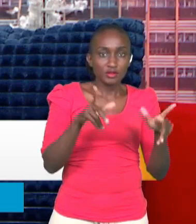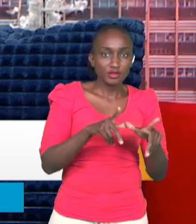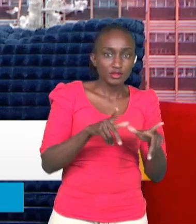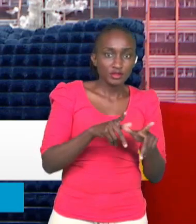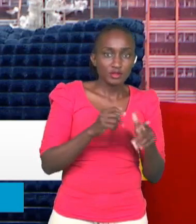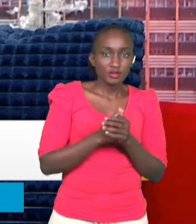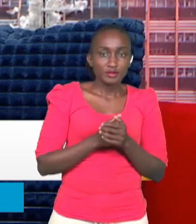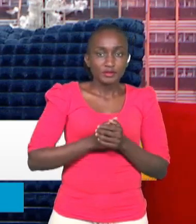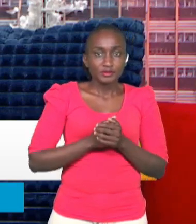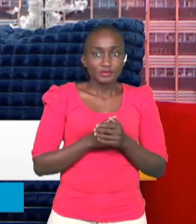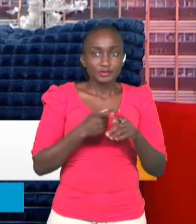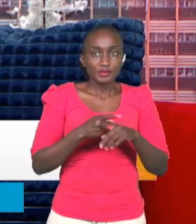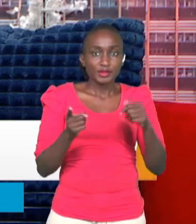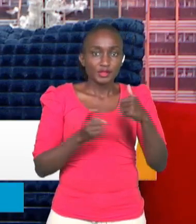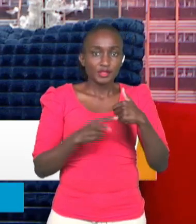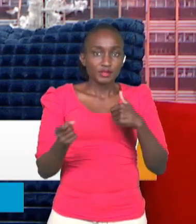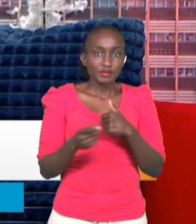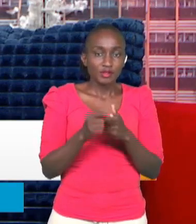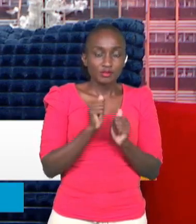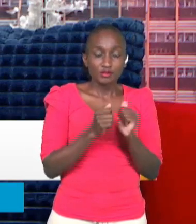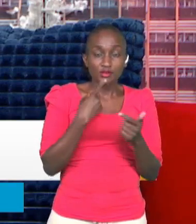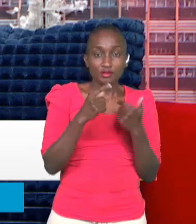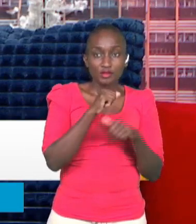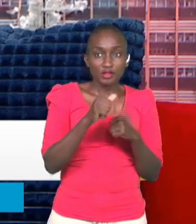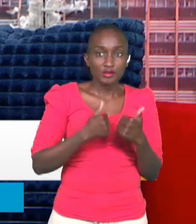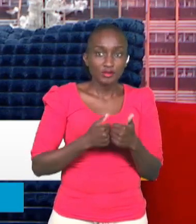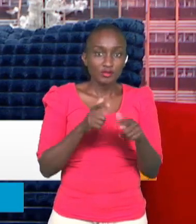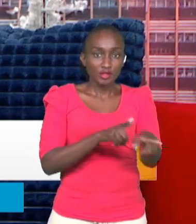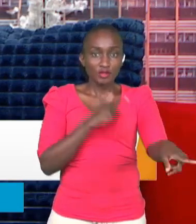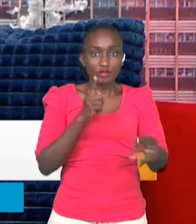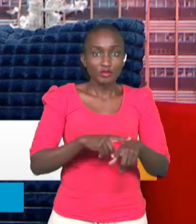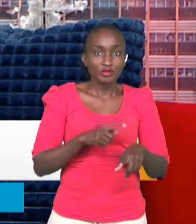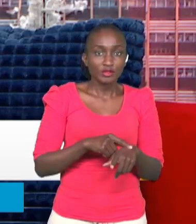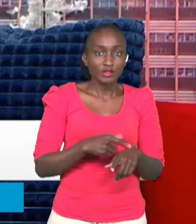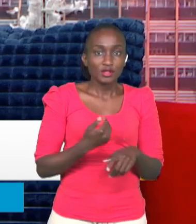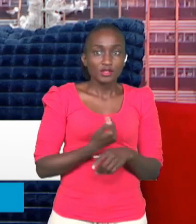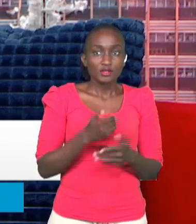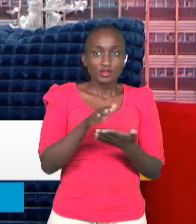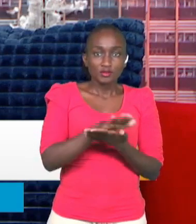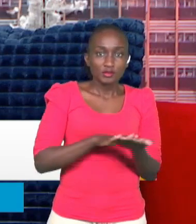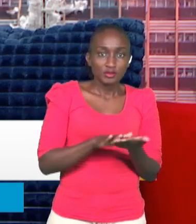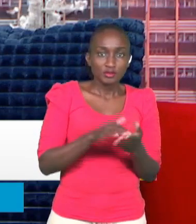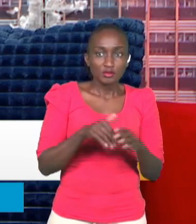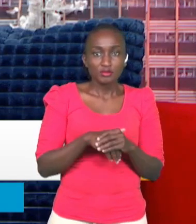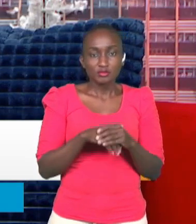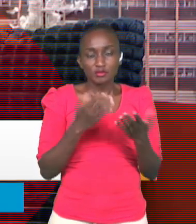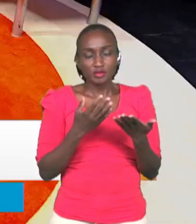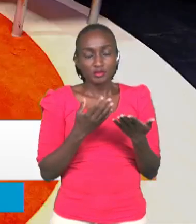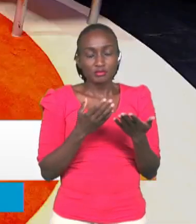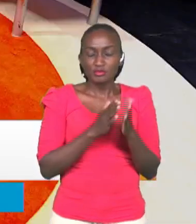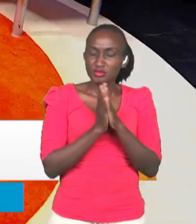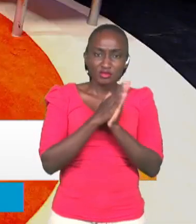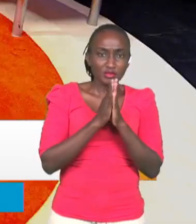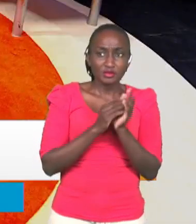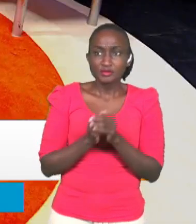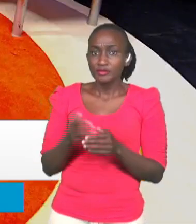But the 6 months thing that you're talking about mm-hmm. for a very long time okay. has just been based on presumption. Okay. Yeah. Now, back